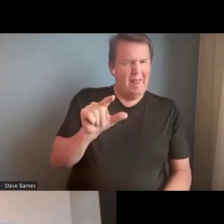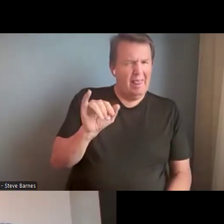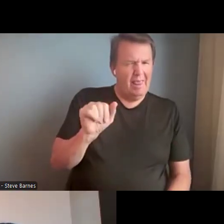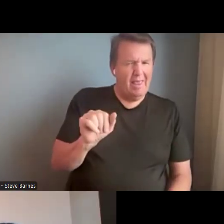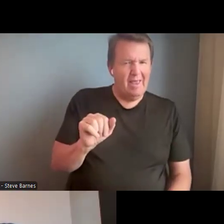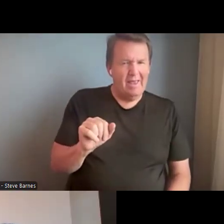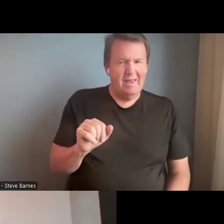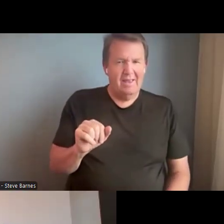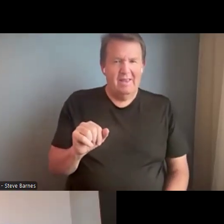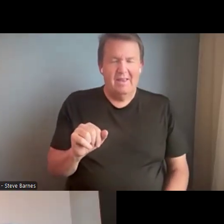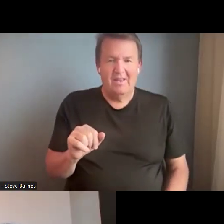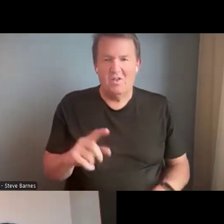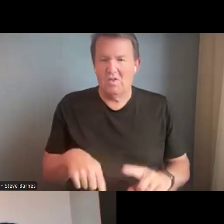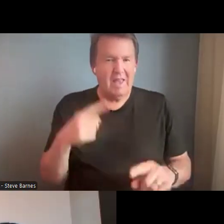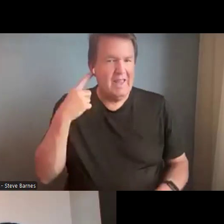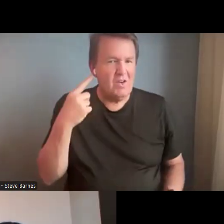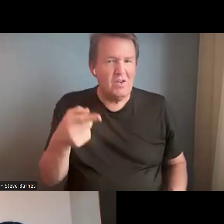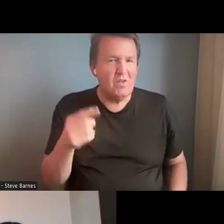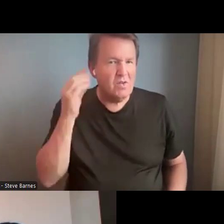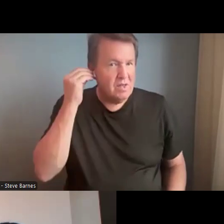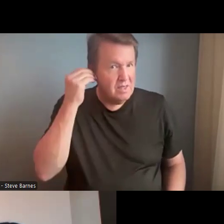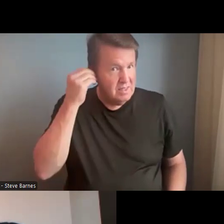Oh, we can't hear you.